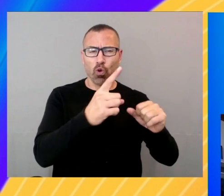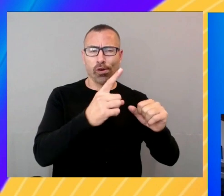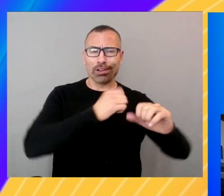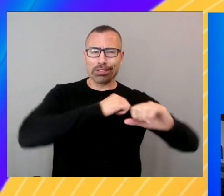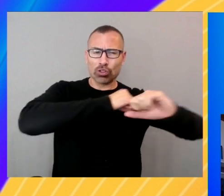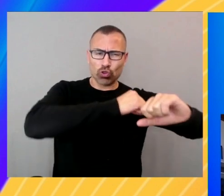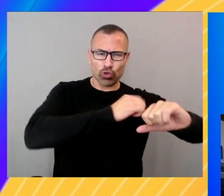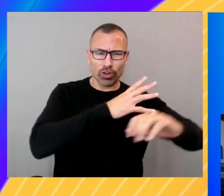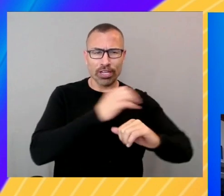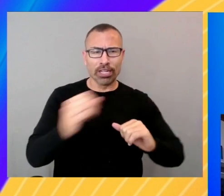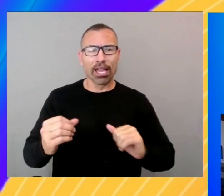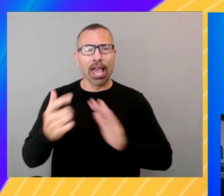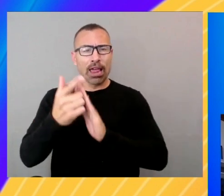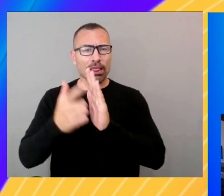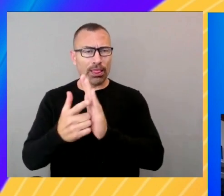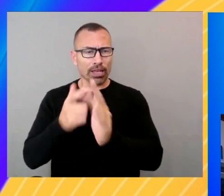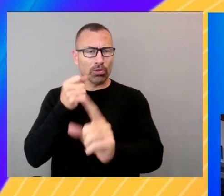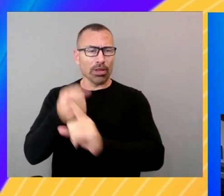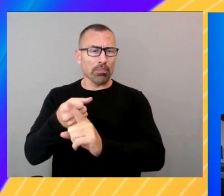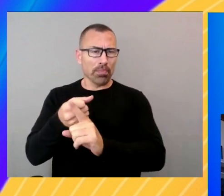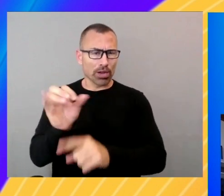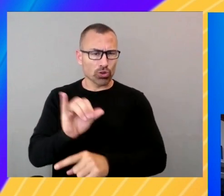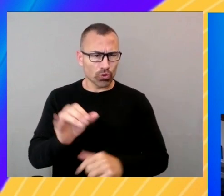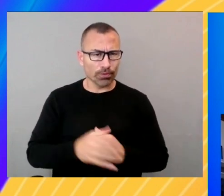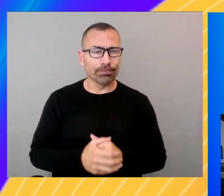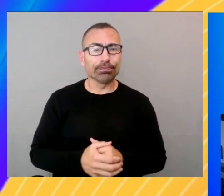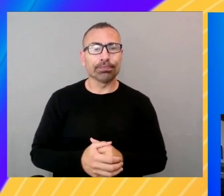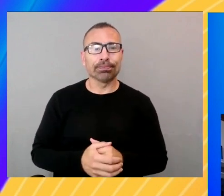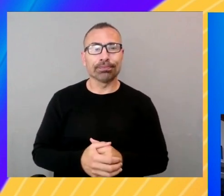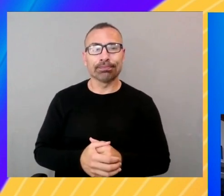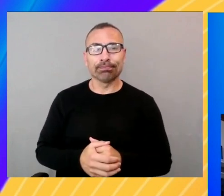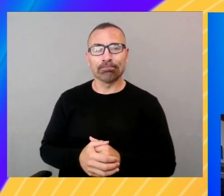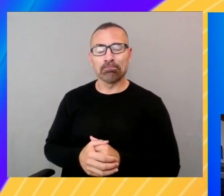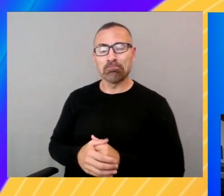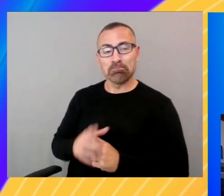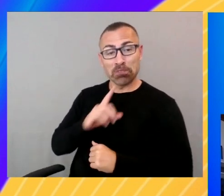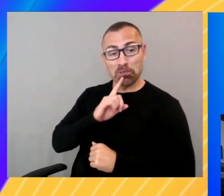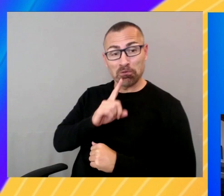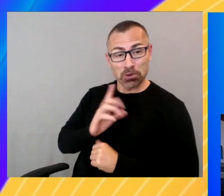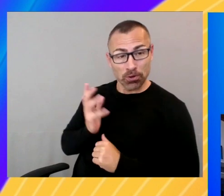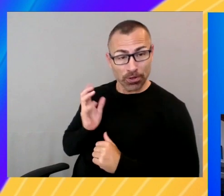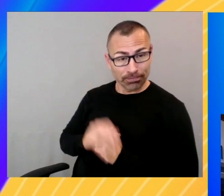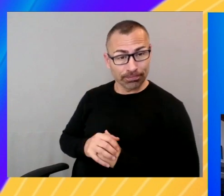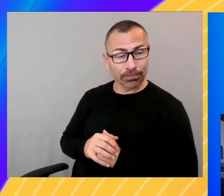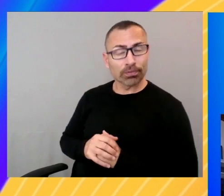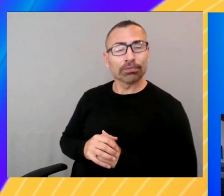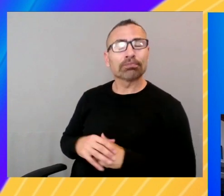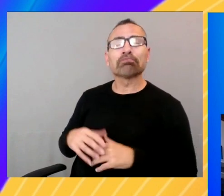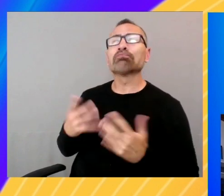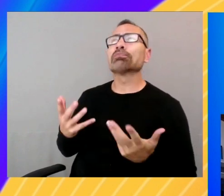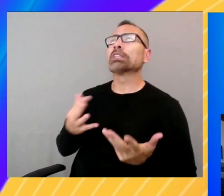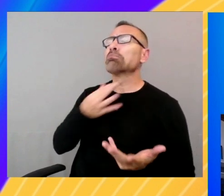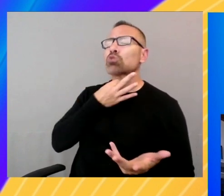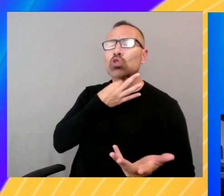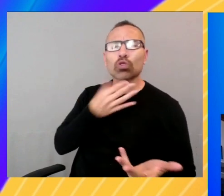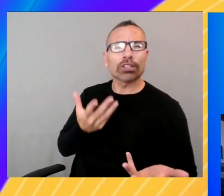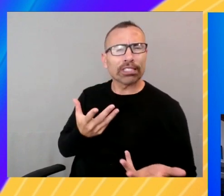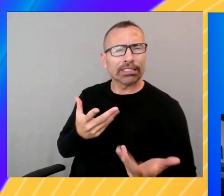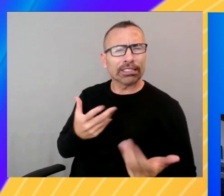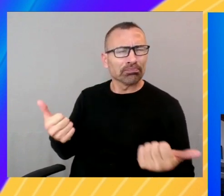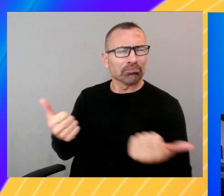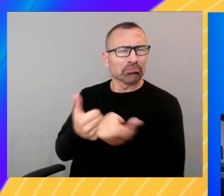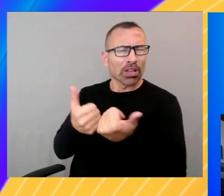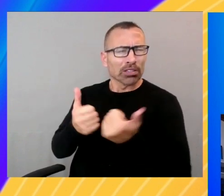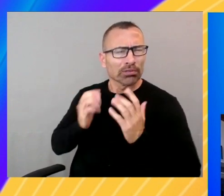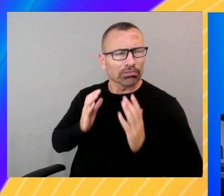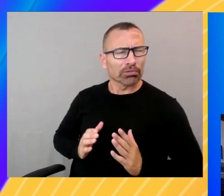impact, I guess. For sure. So what are the main challenges that customers tend to run into when trying